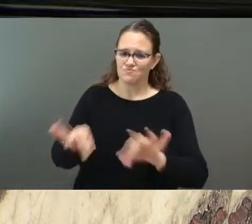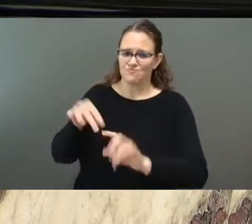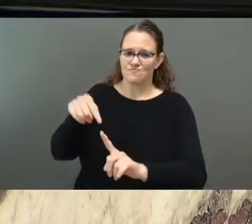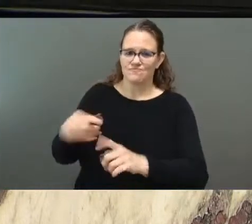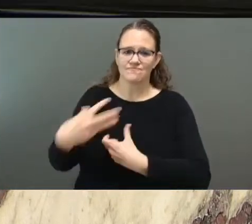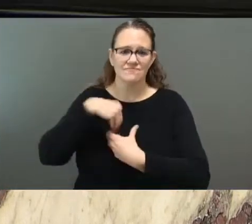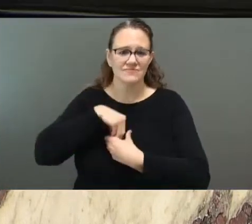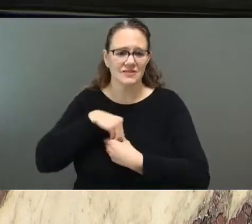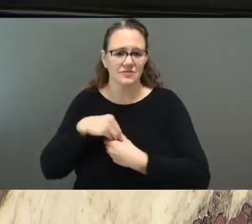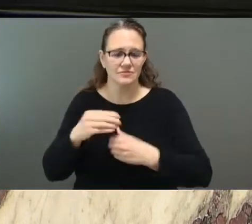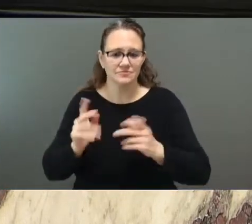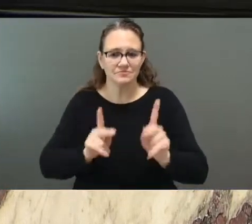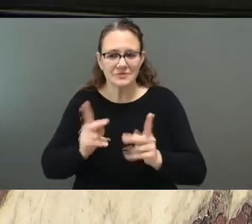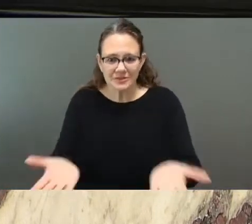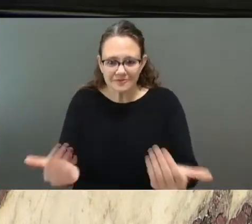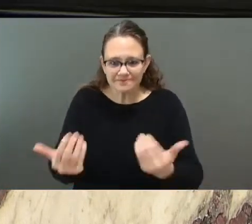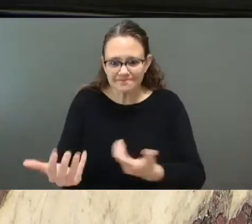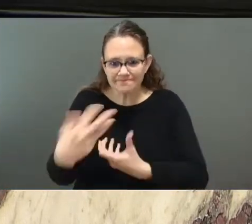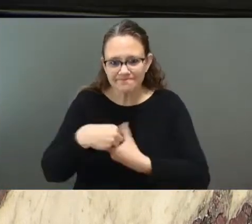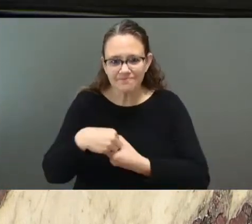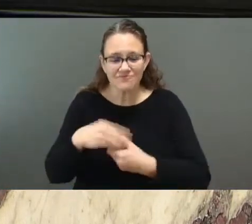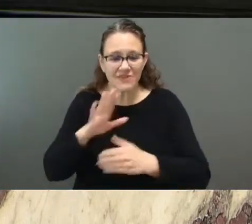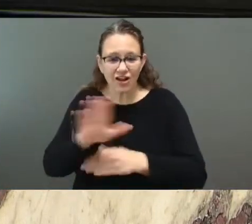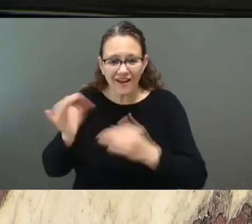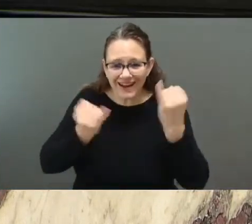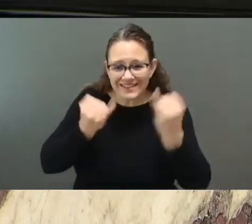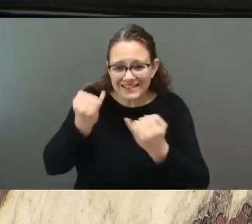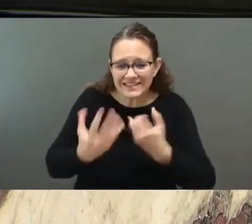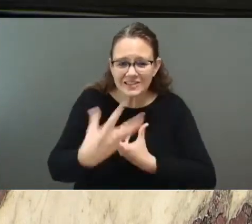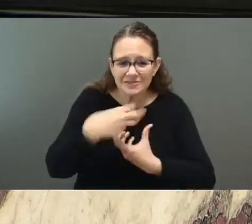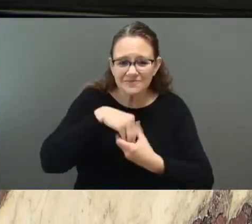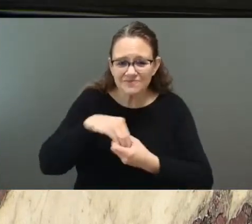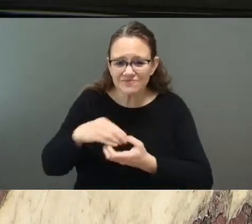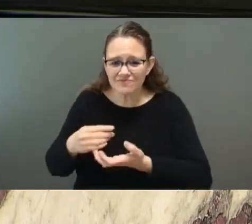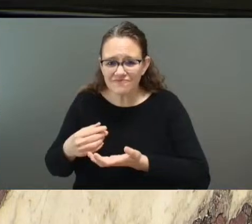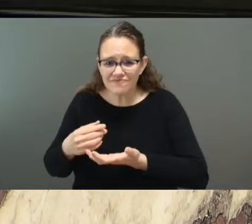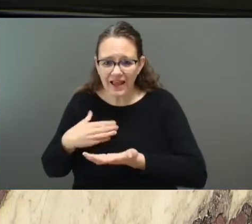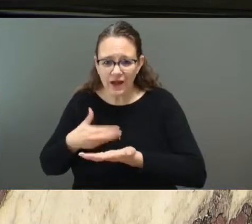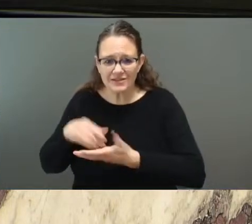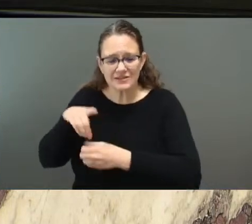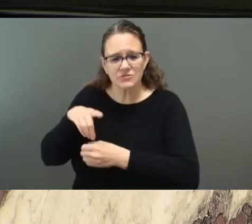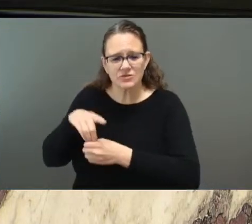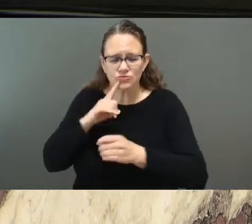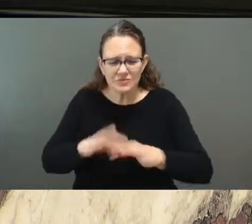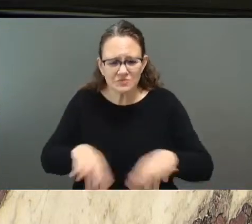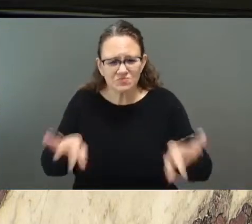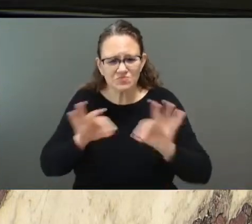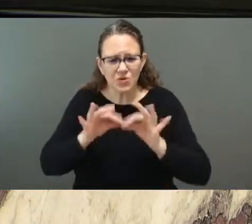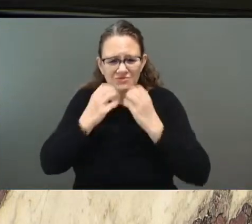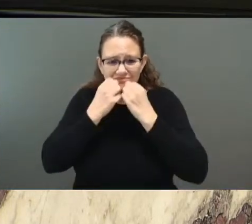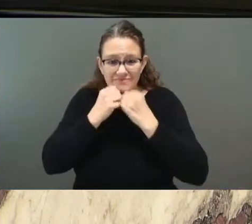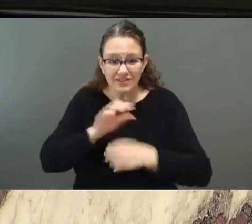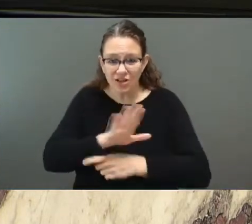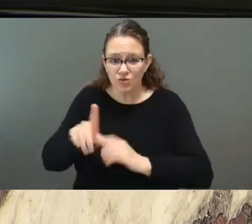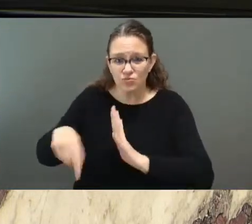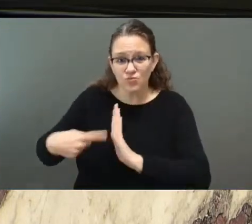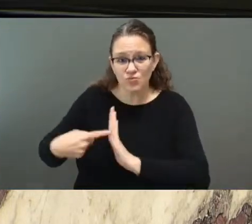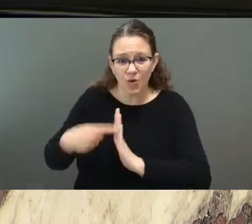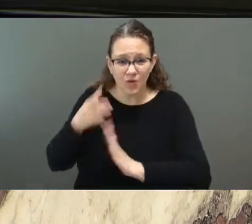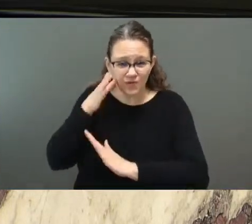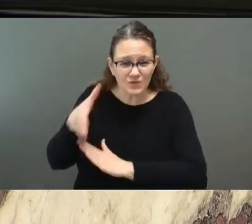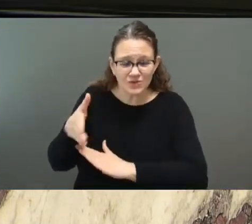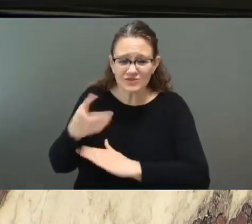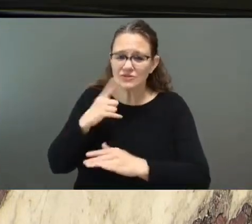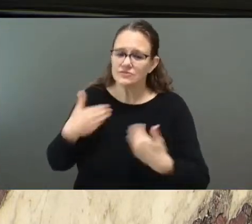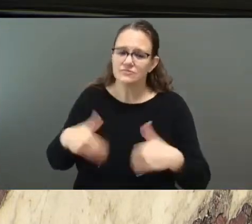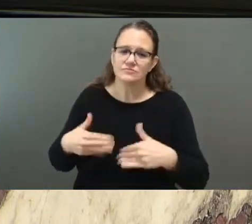democracy are so vital, and their role in the future is so vital. So we should treat them as the leaders that they are today. It